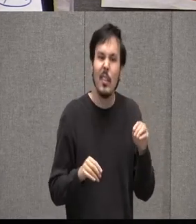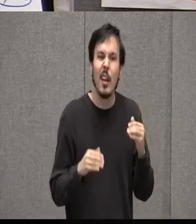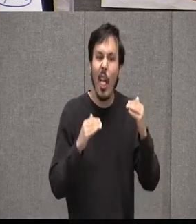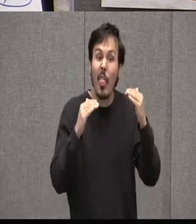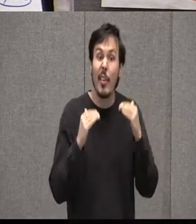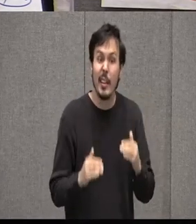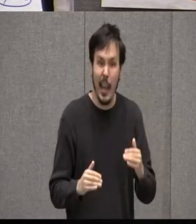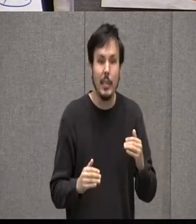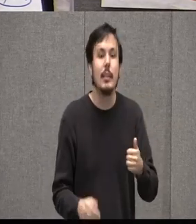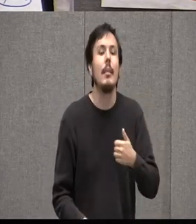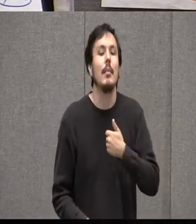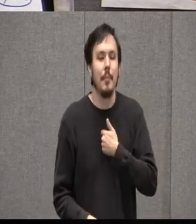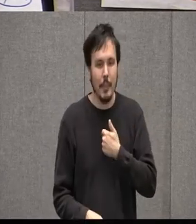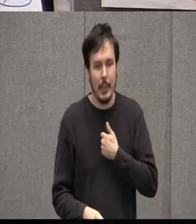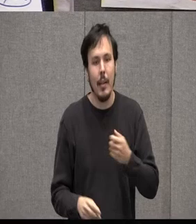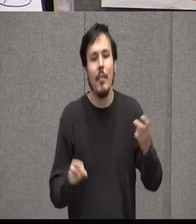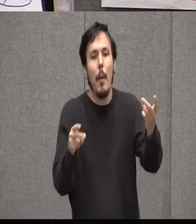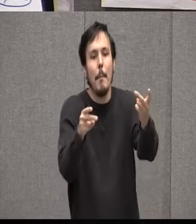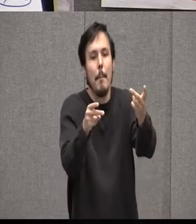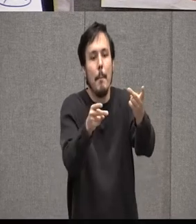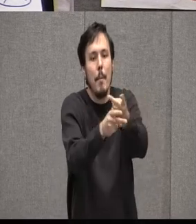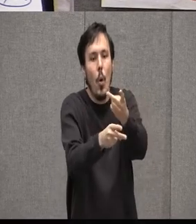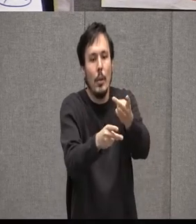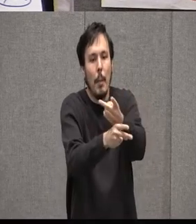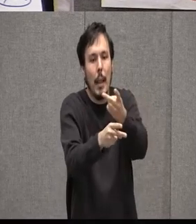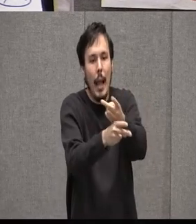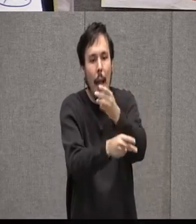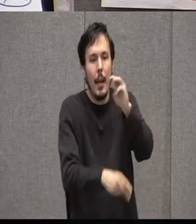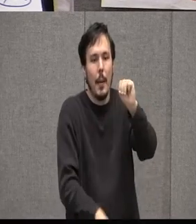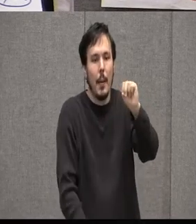I multiplied, right? I then